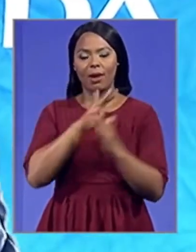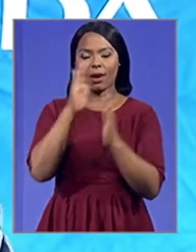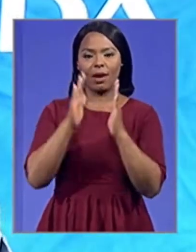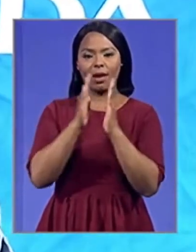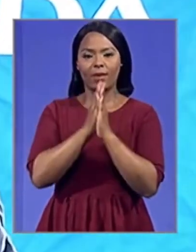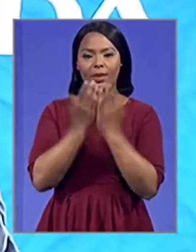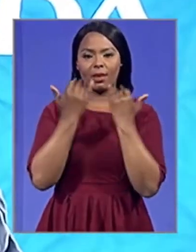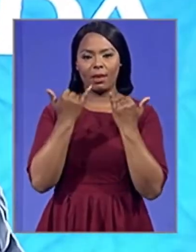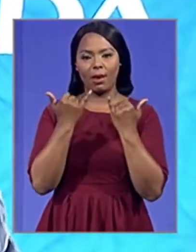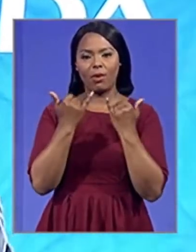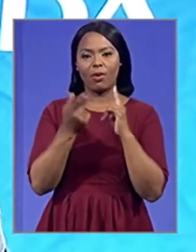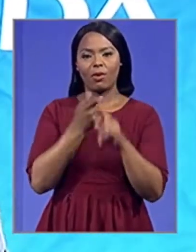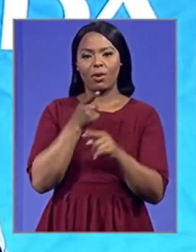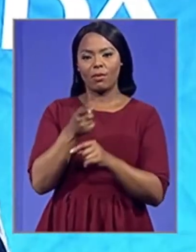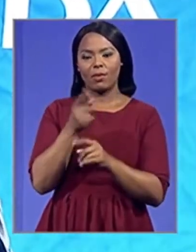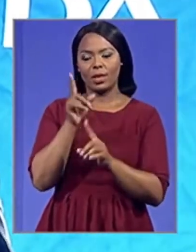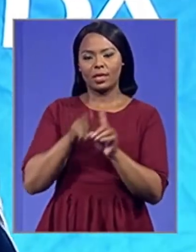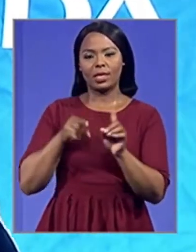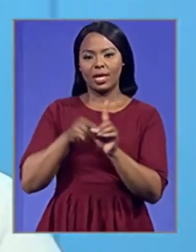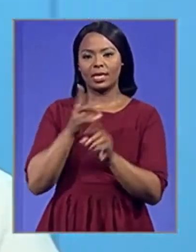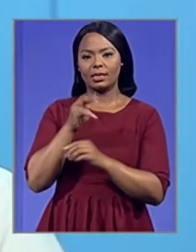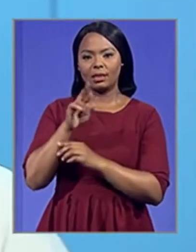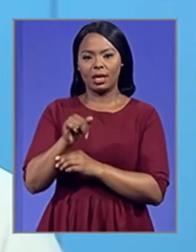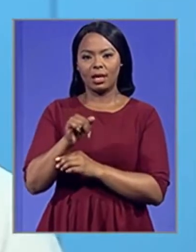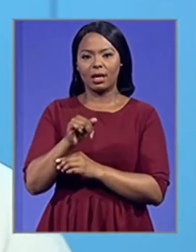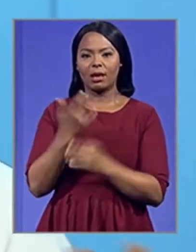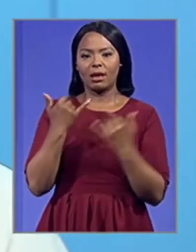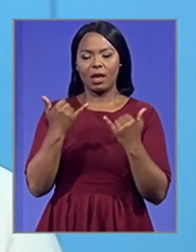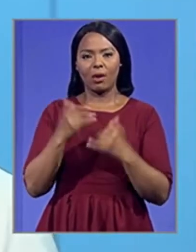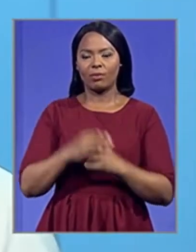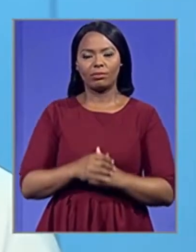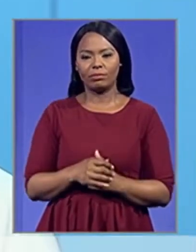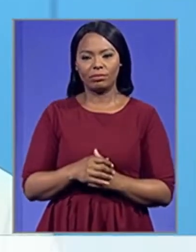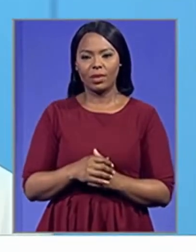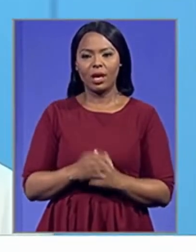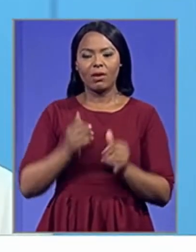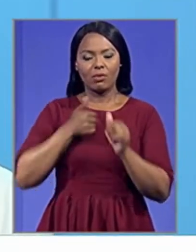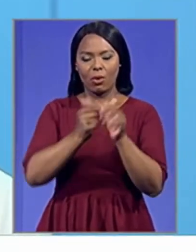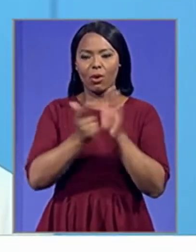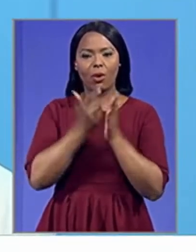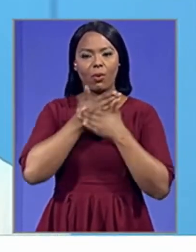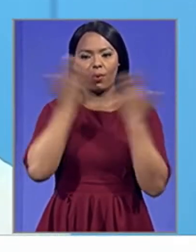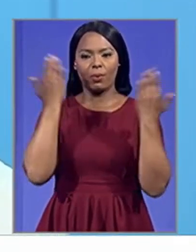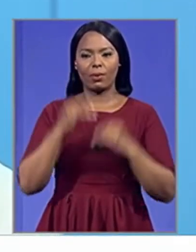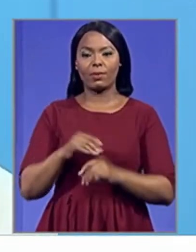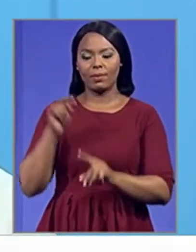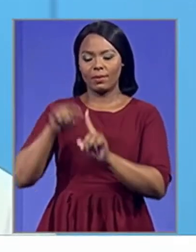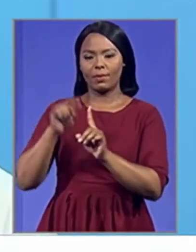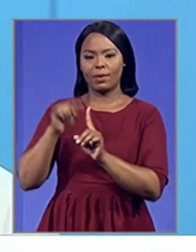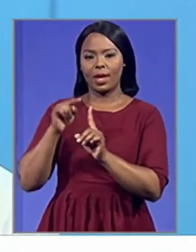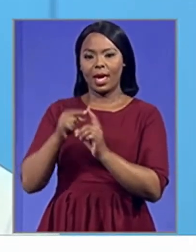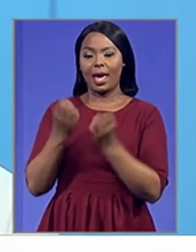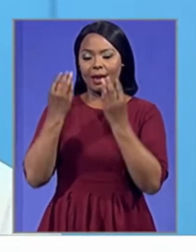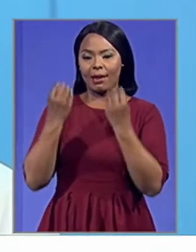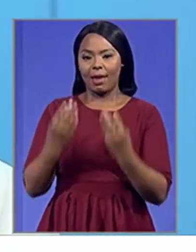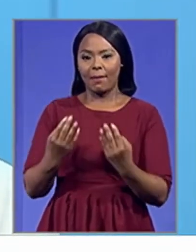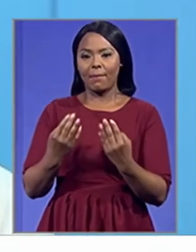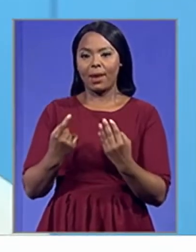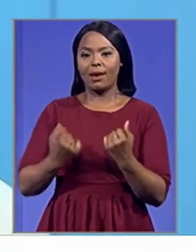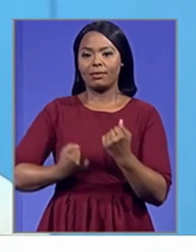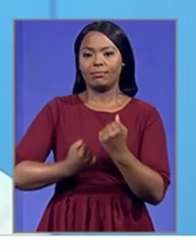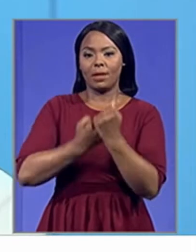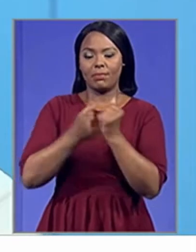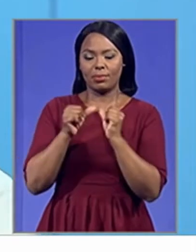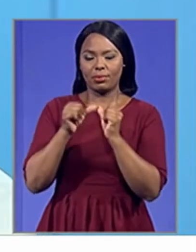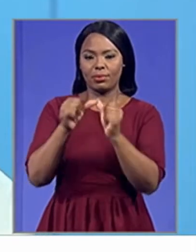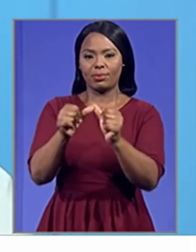tse nkuweng ke Morero ha di molaong. Mpho Phalatse is aware that she does not have numbers that can